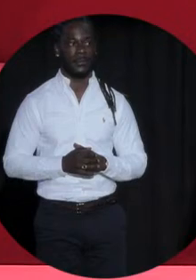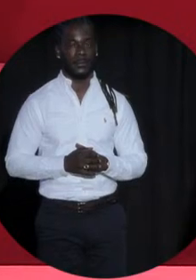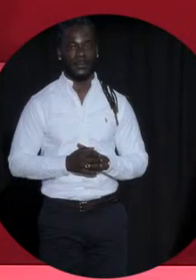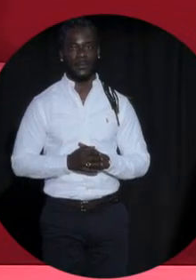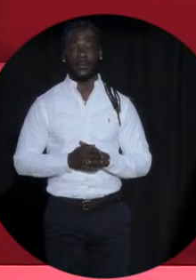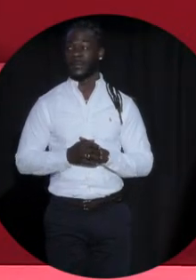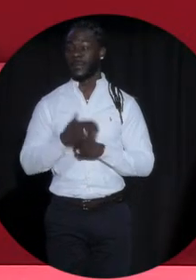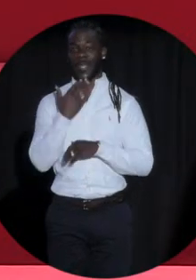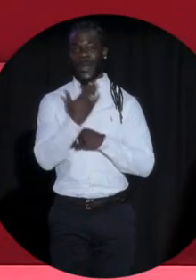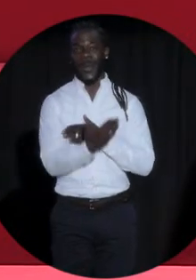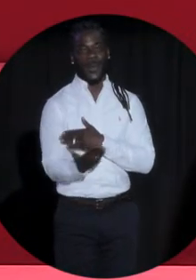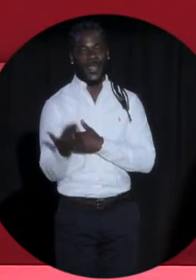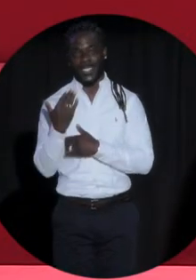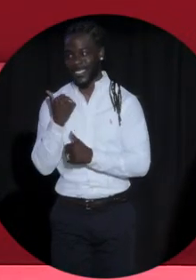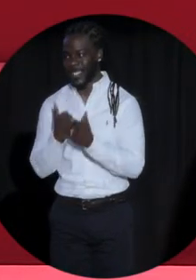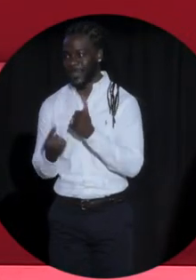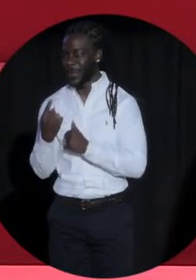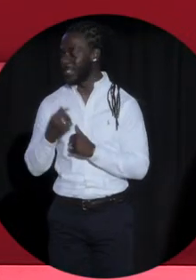Good morning, everybody.